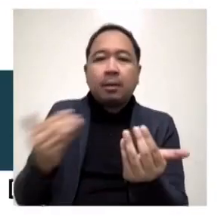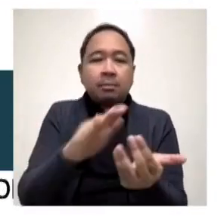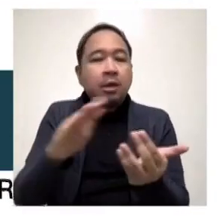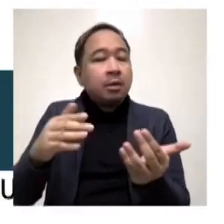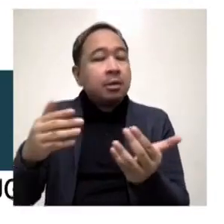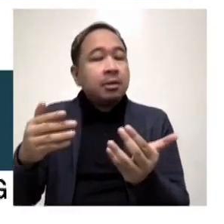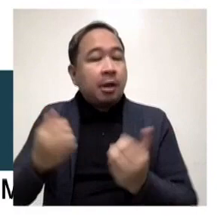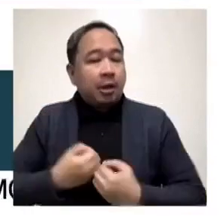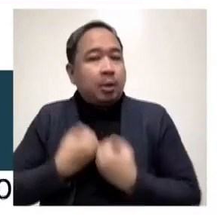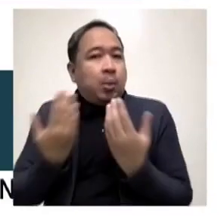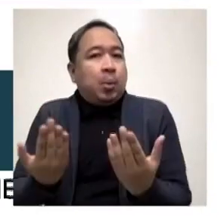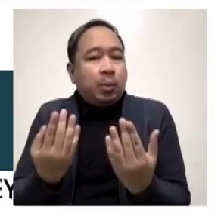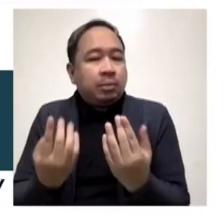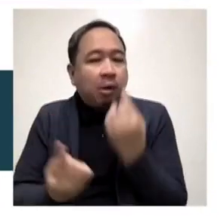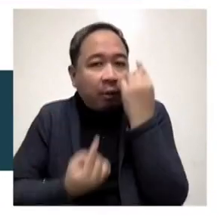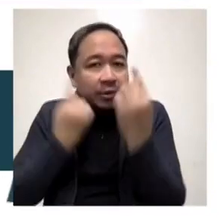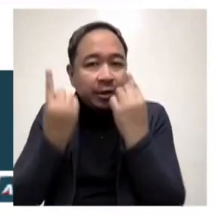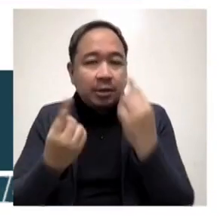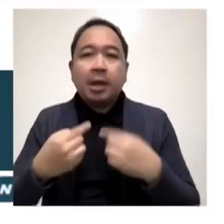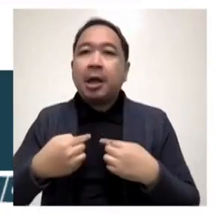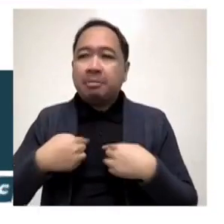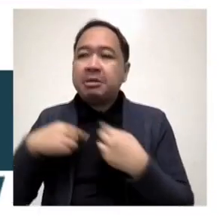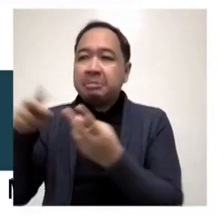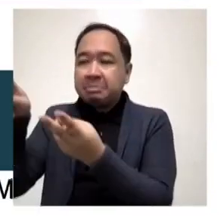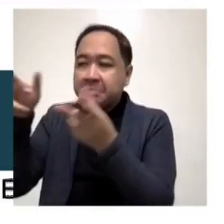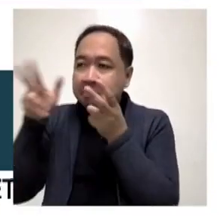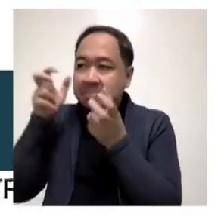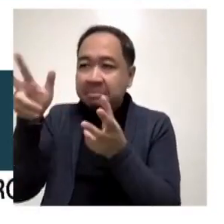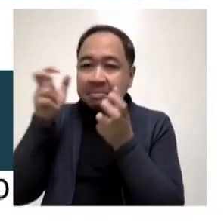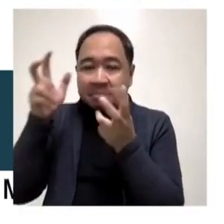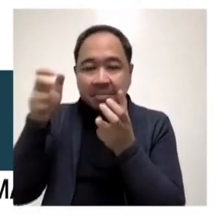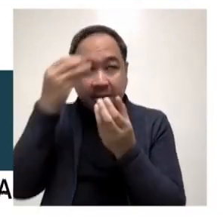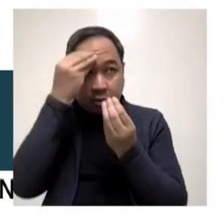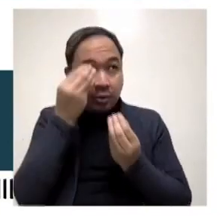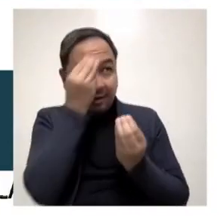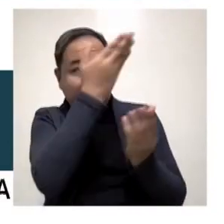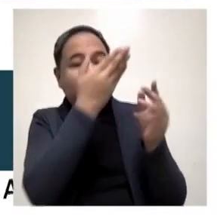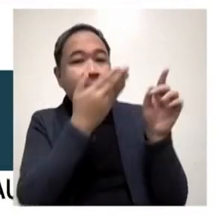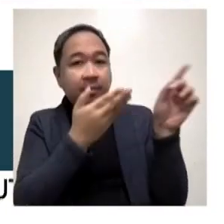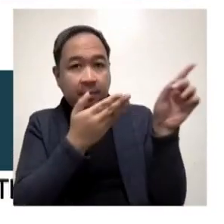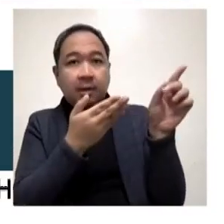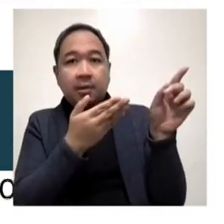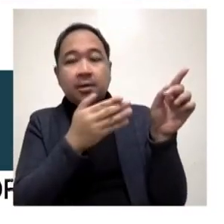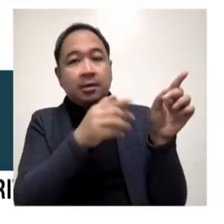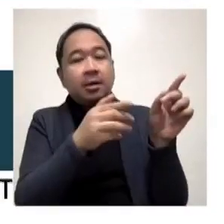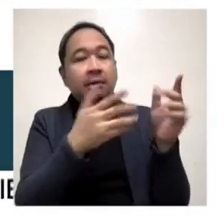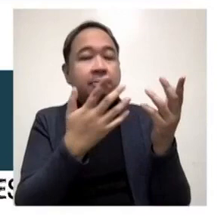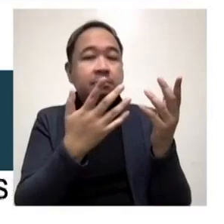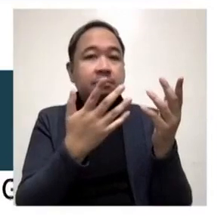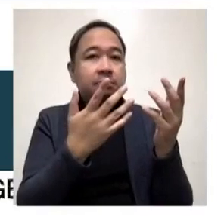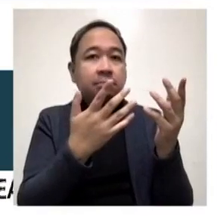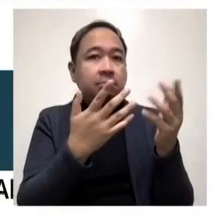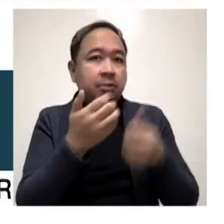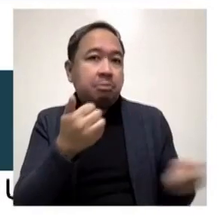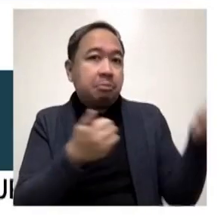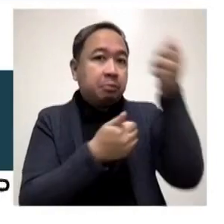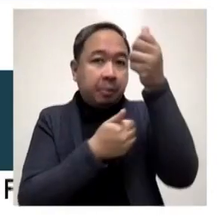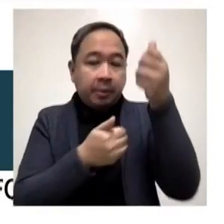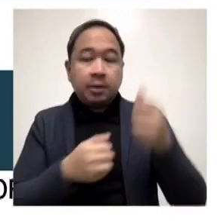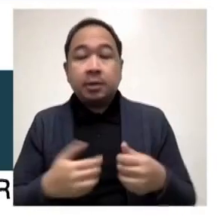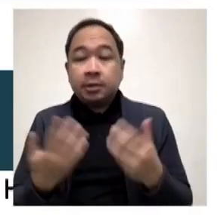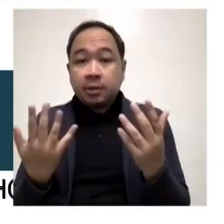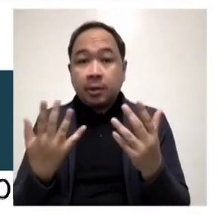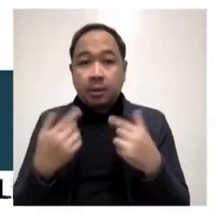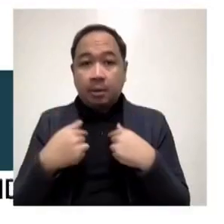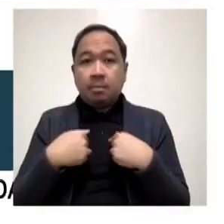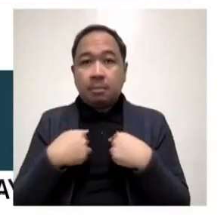have to be the voice. I will have to be the voice of the Metro Manila mayors. So I will make